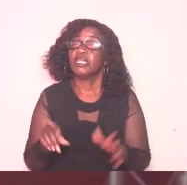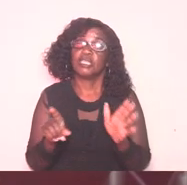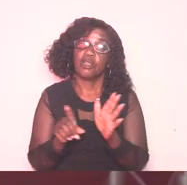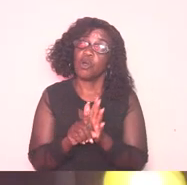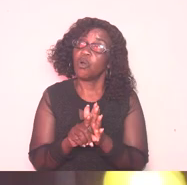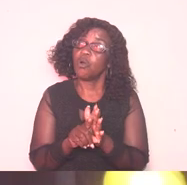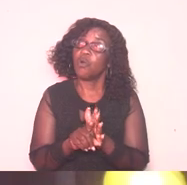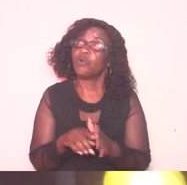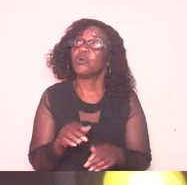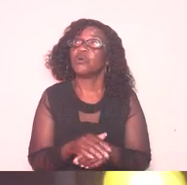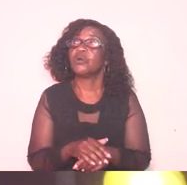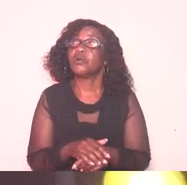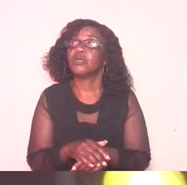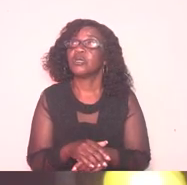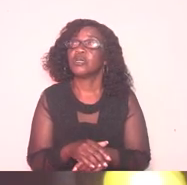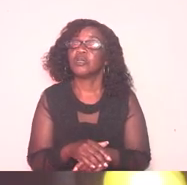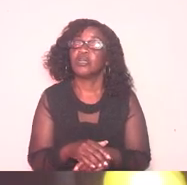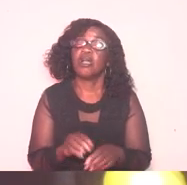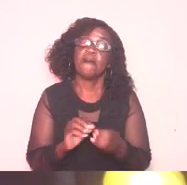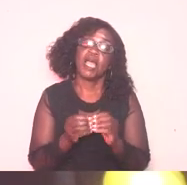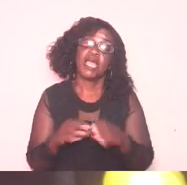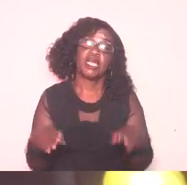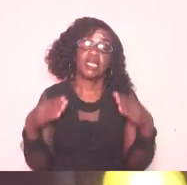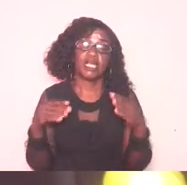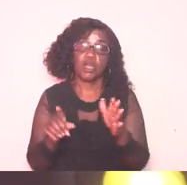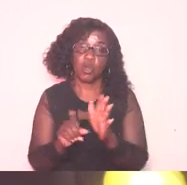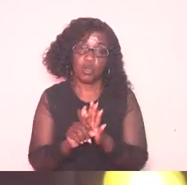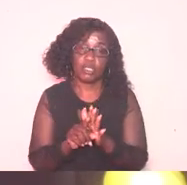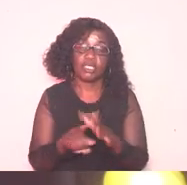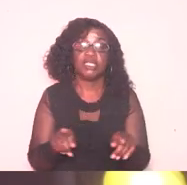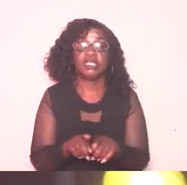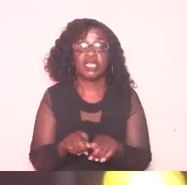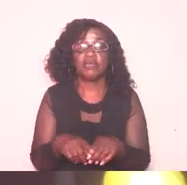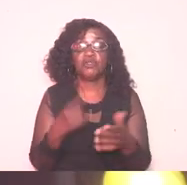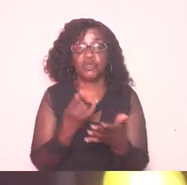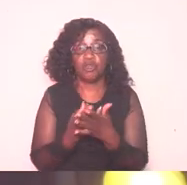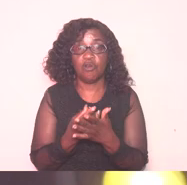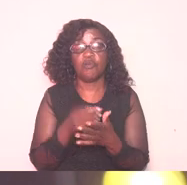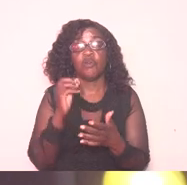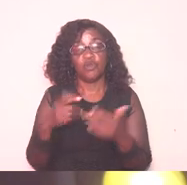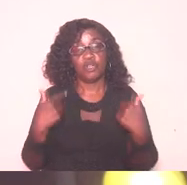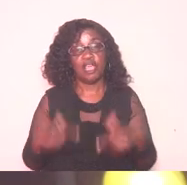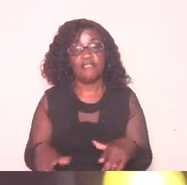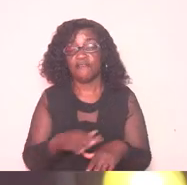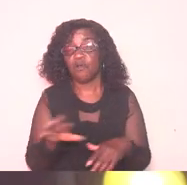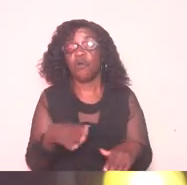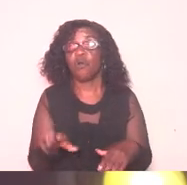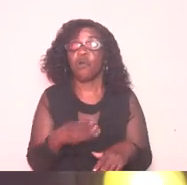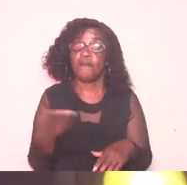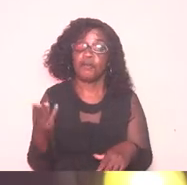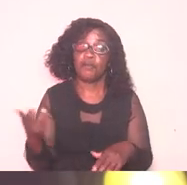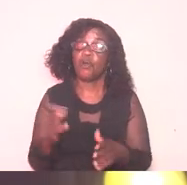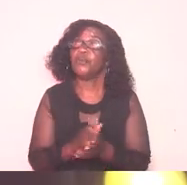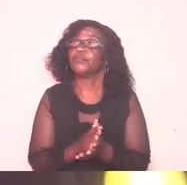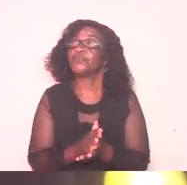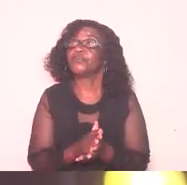system, right, or the legislature, seeks to make laws that harmonize society and effect peace within society, right, and make uniform application of law possible. That